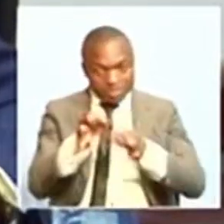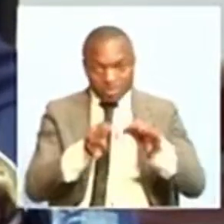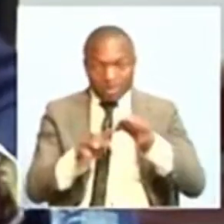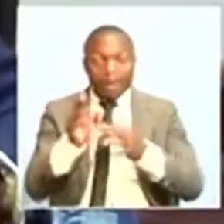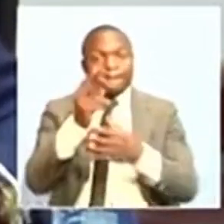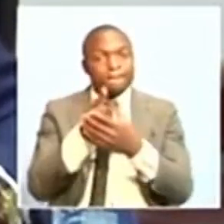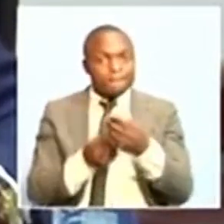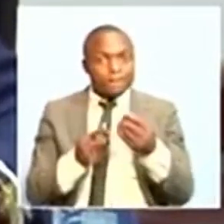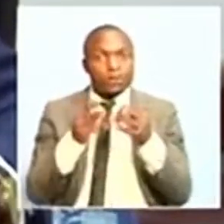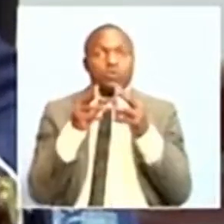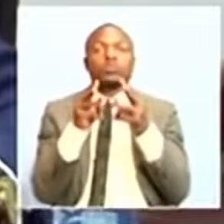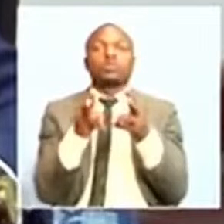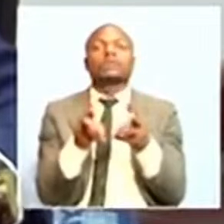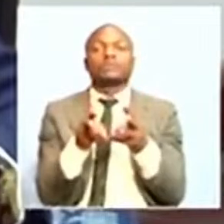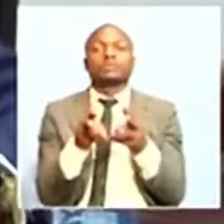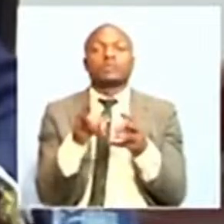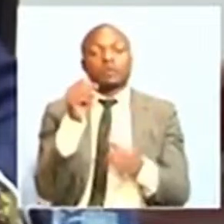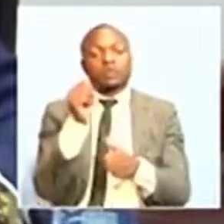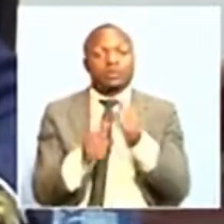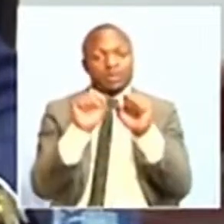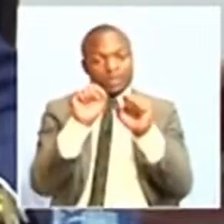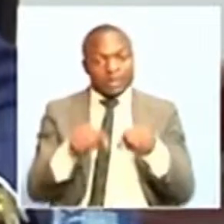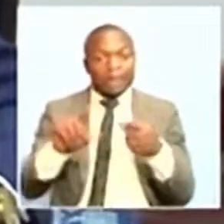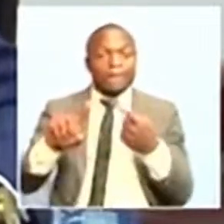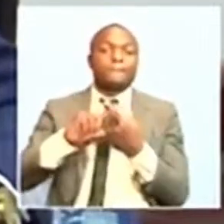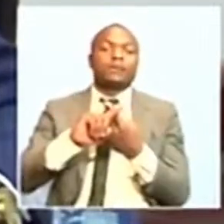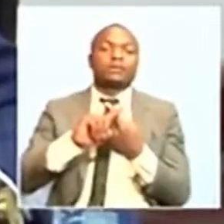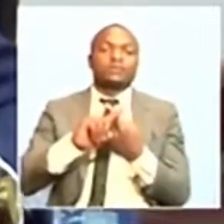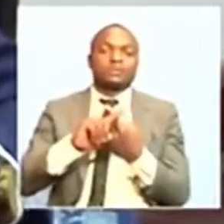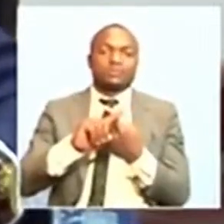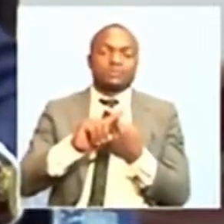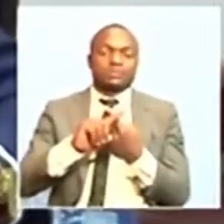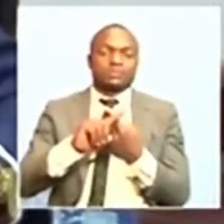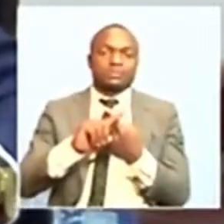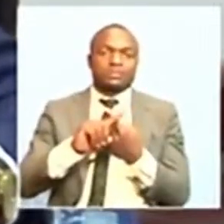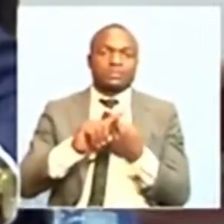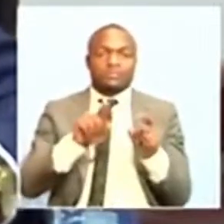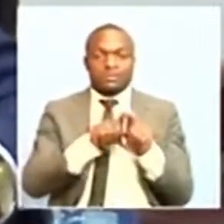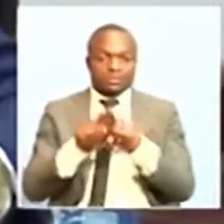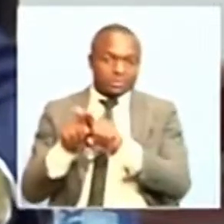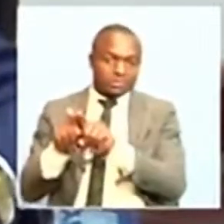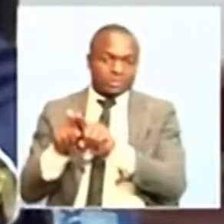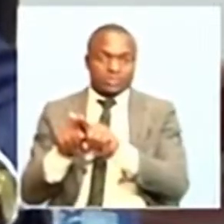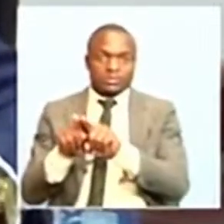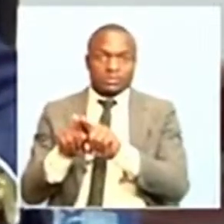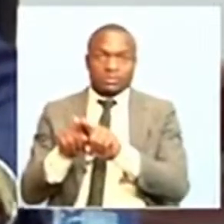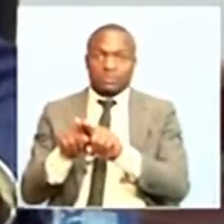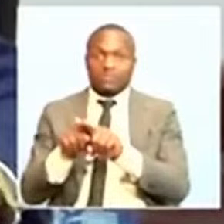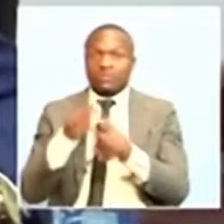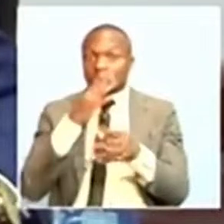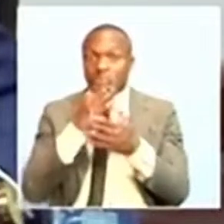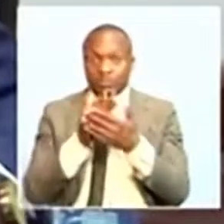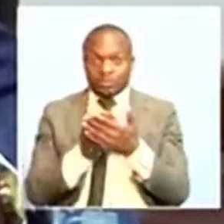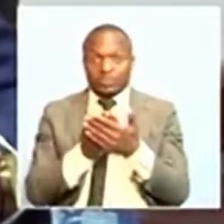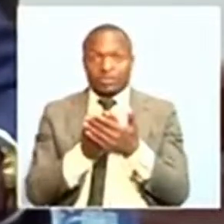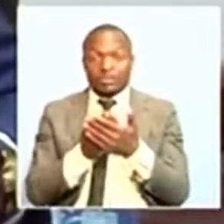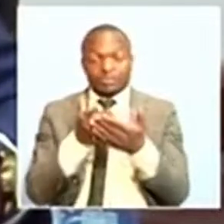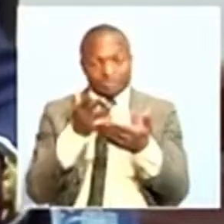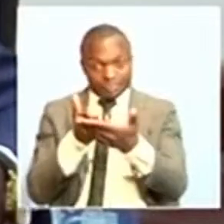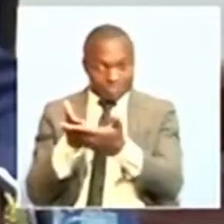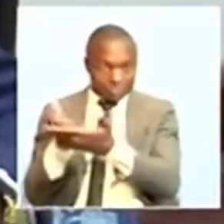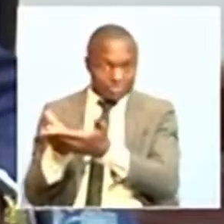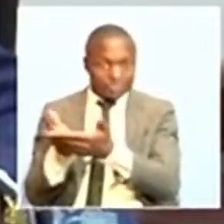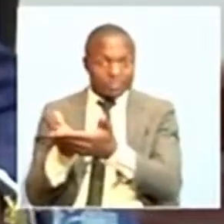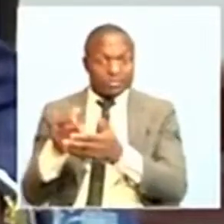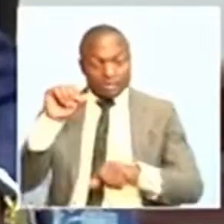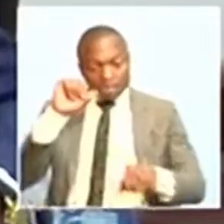both ways in which it can be a positive and also a potential avenue for exploitation is in the